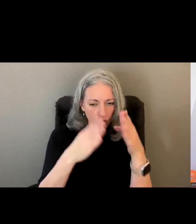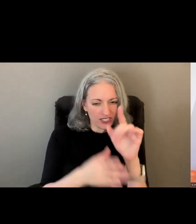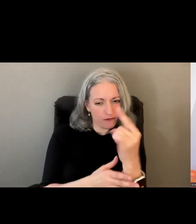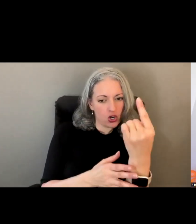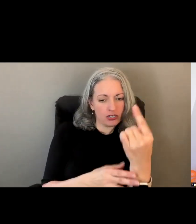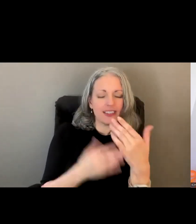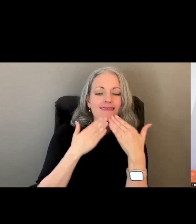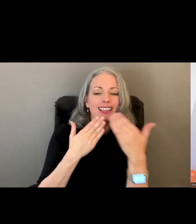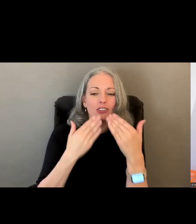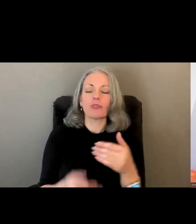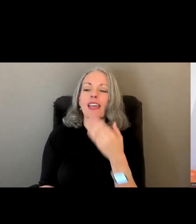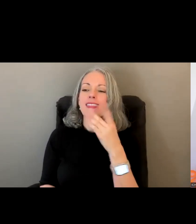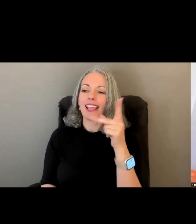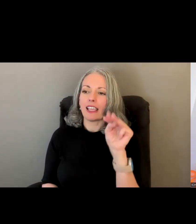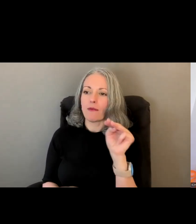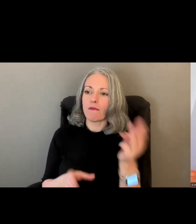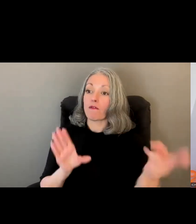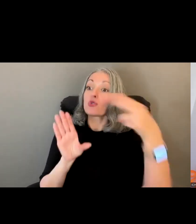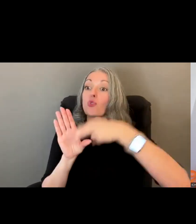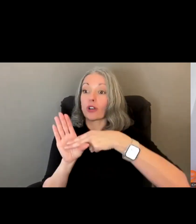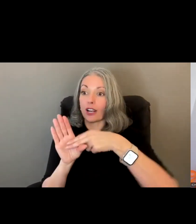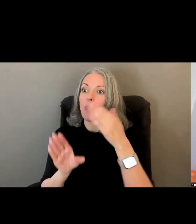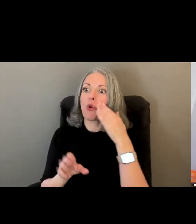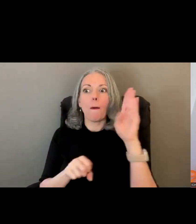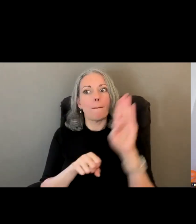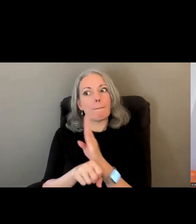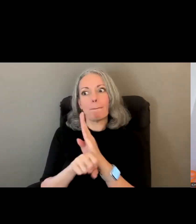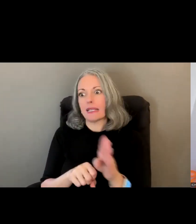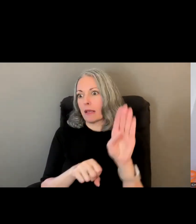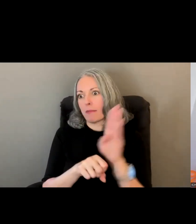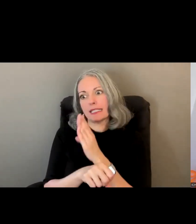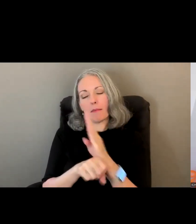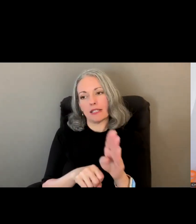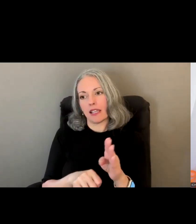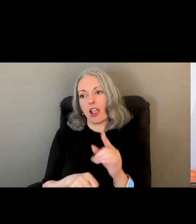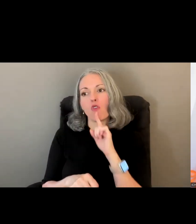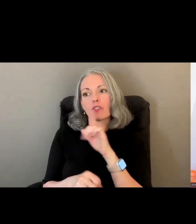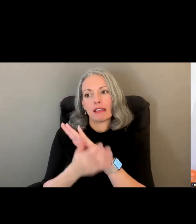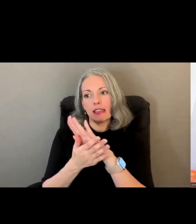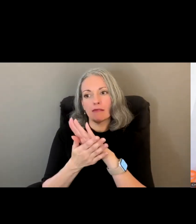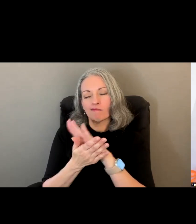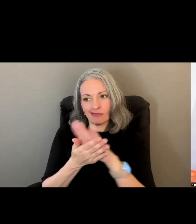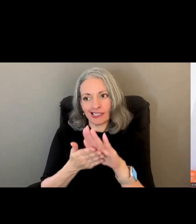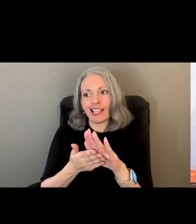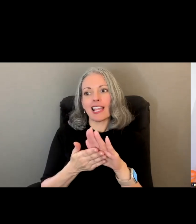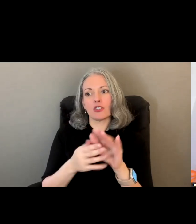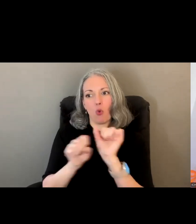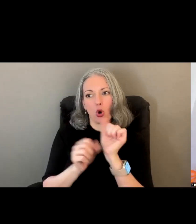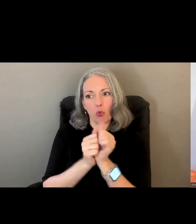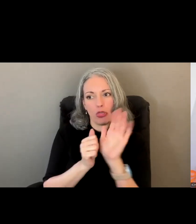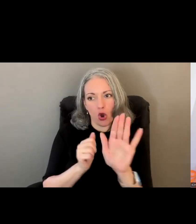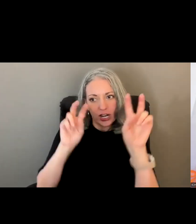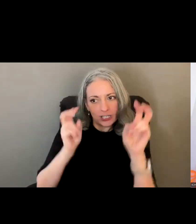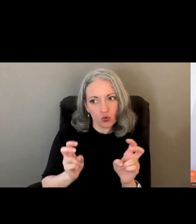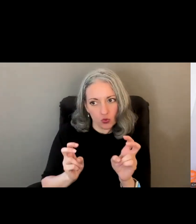thank Kim for joining us in the midst of a really busy time. I have the pleasure of working with Kim on disability issues and